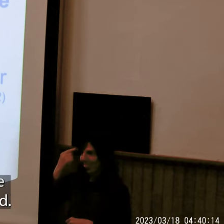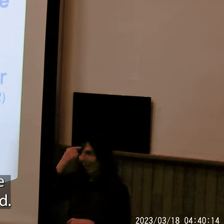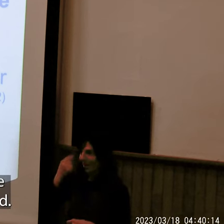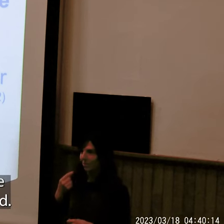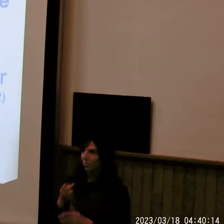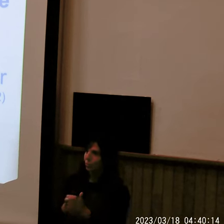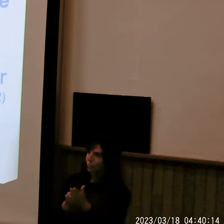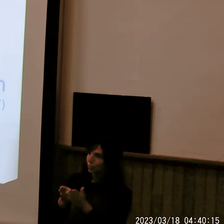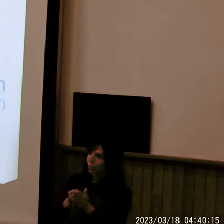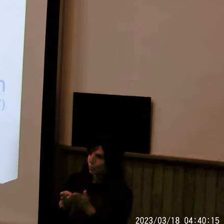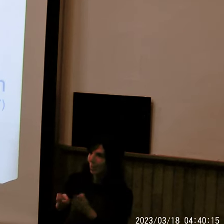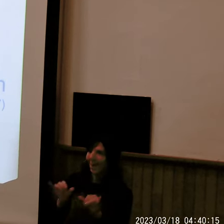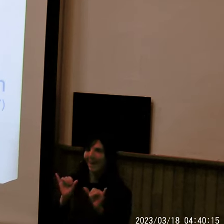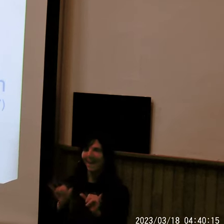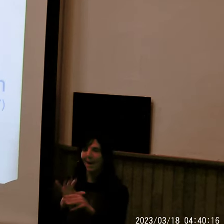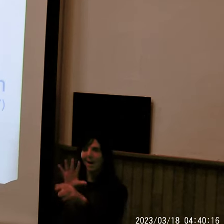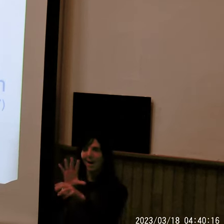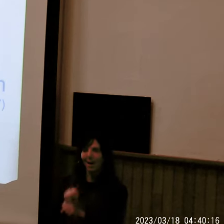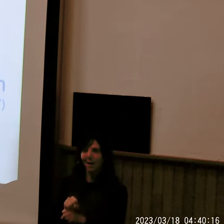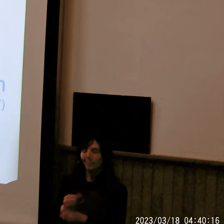been reshaped or discarded.